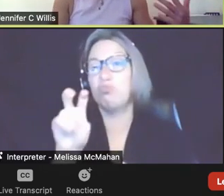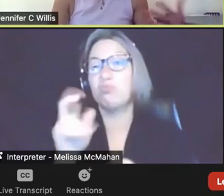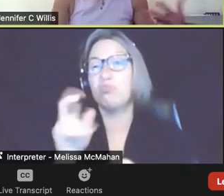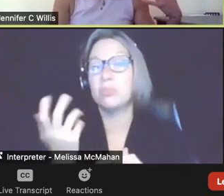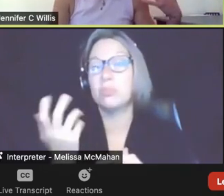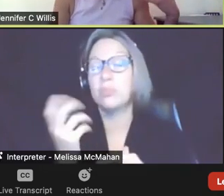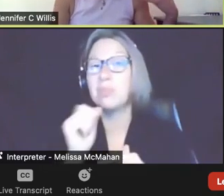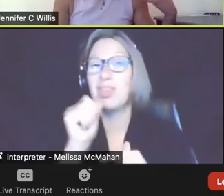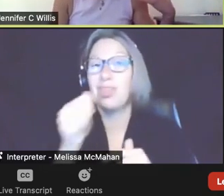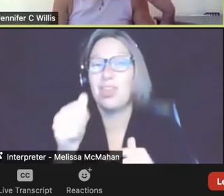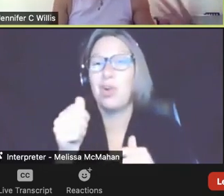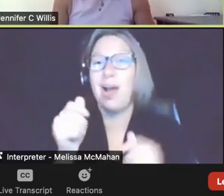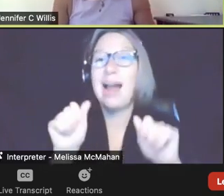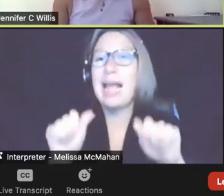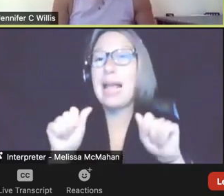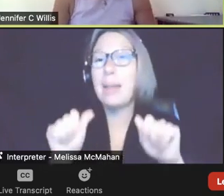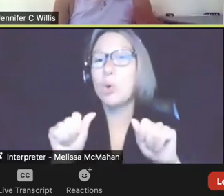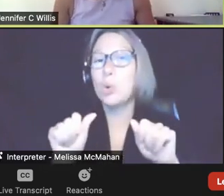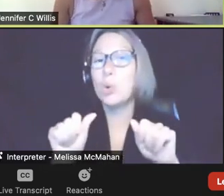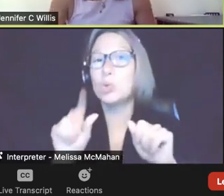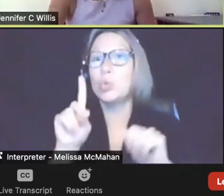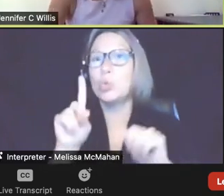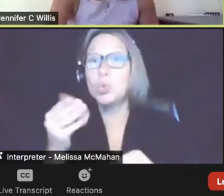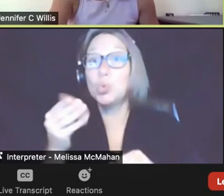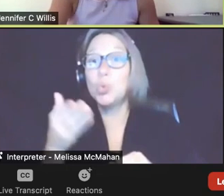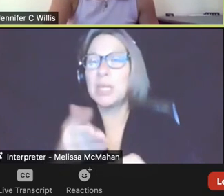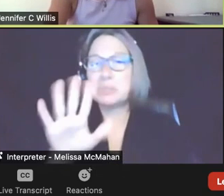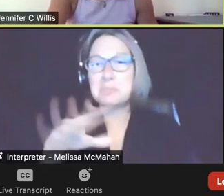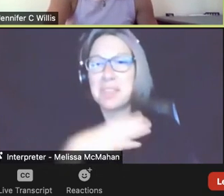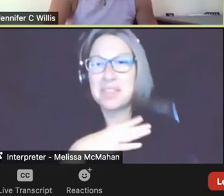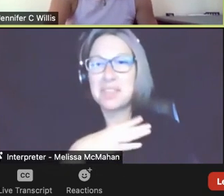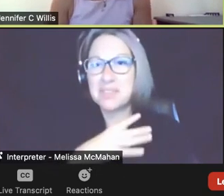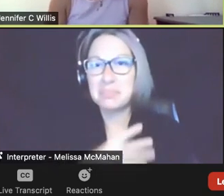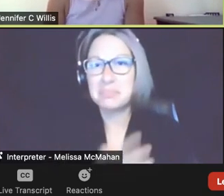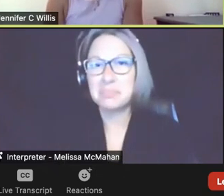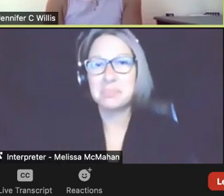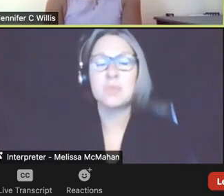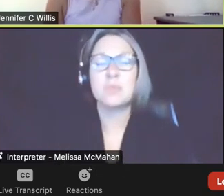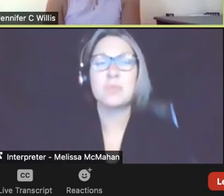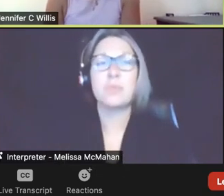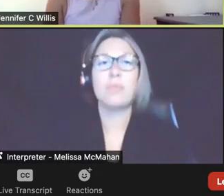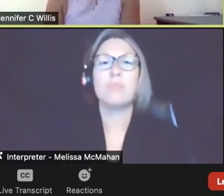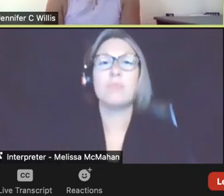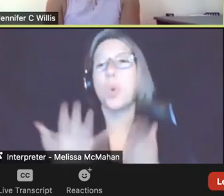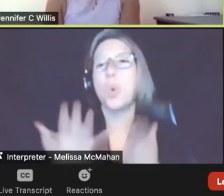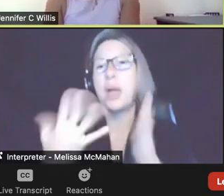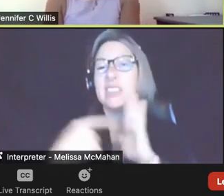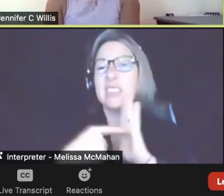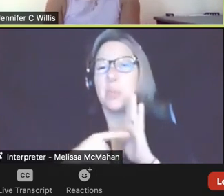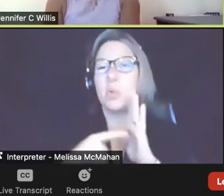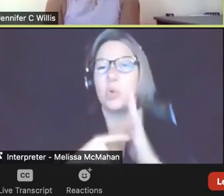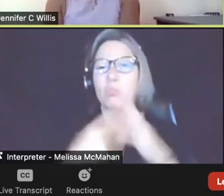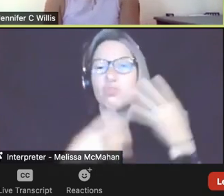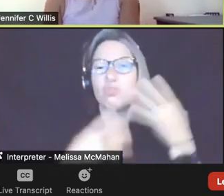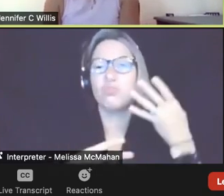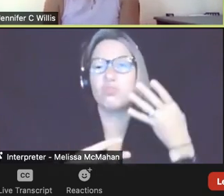not capable of producing, and that's okay. So let's just look at some of these.